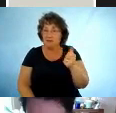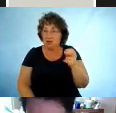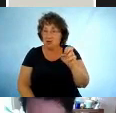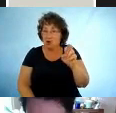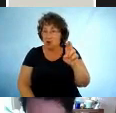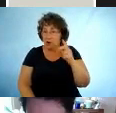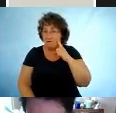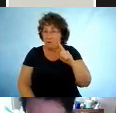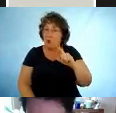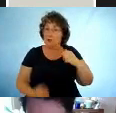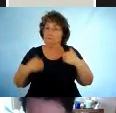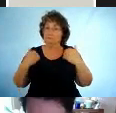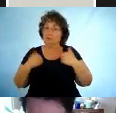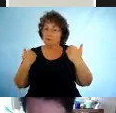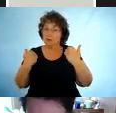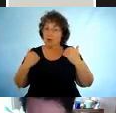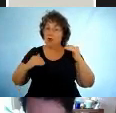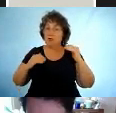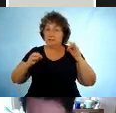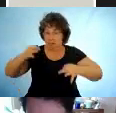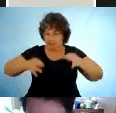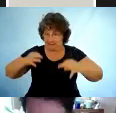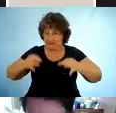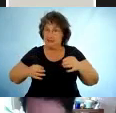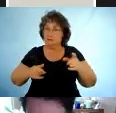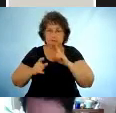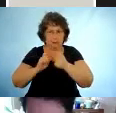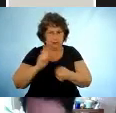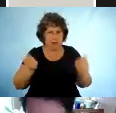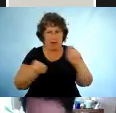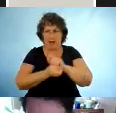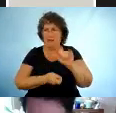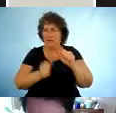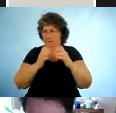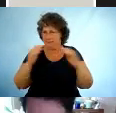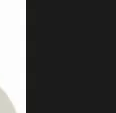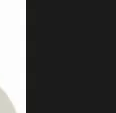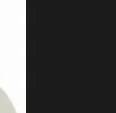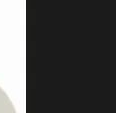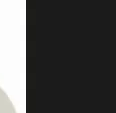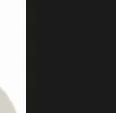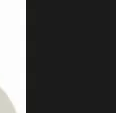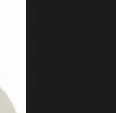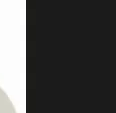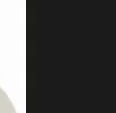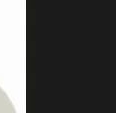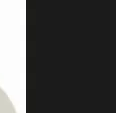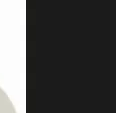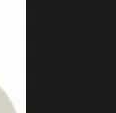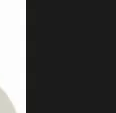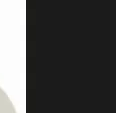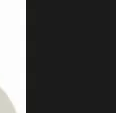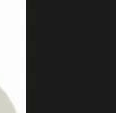helping that state transform its juvenile justice and other youth serving systems. If you get a chance, please check out